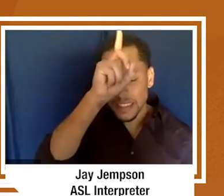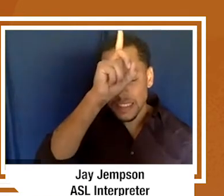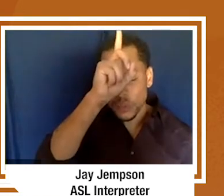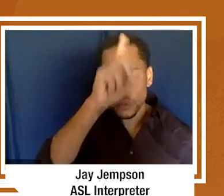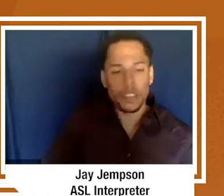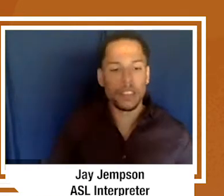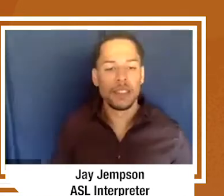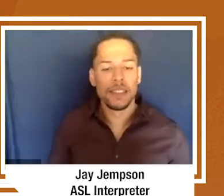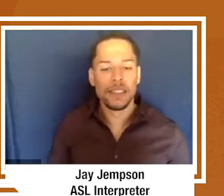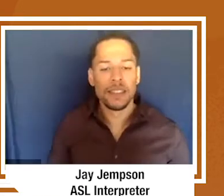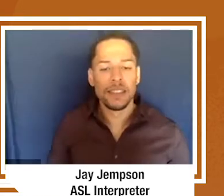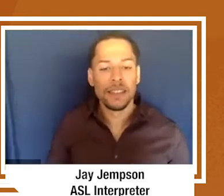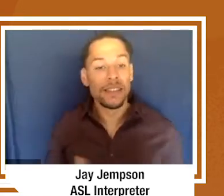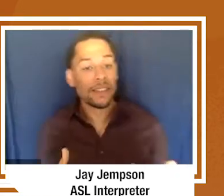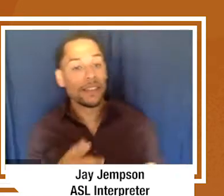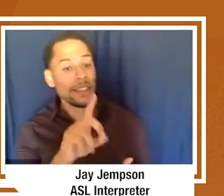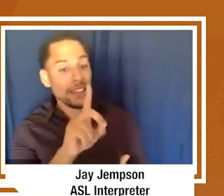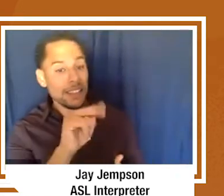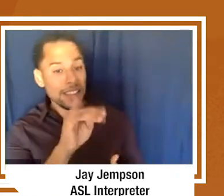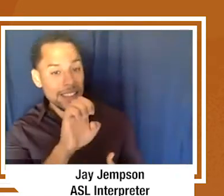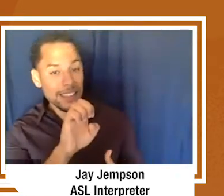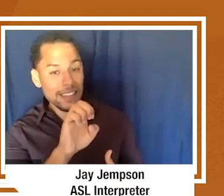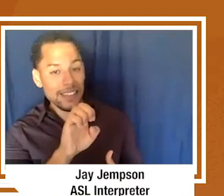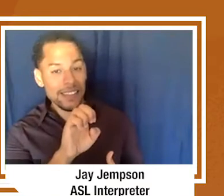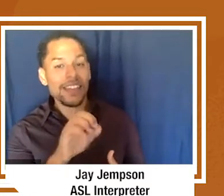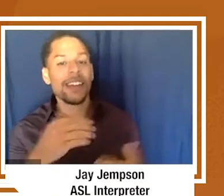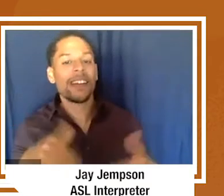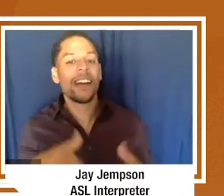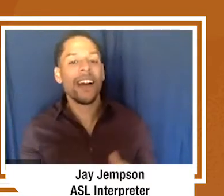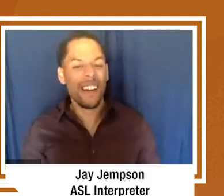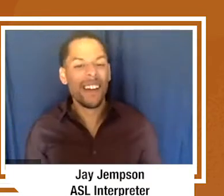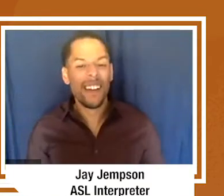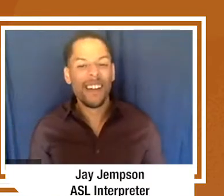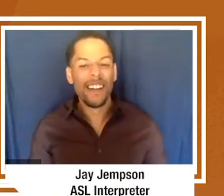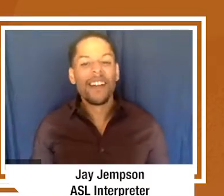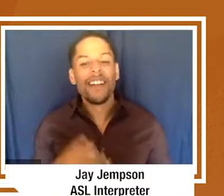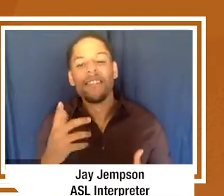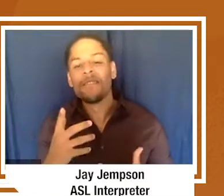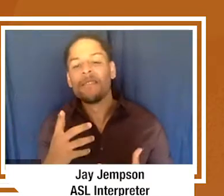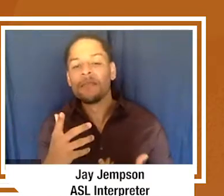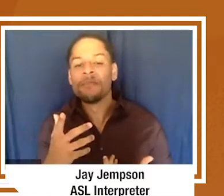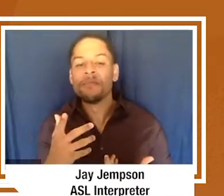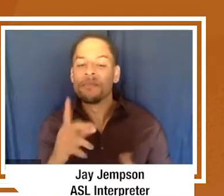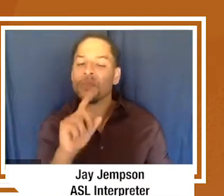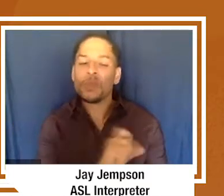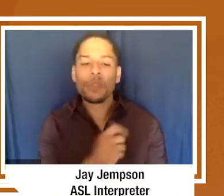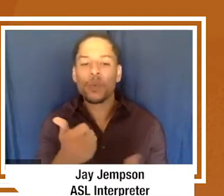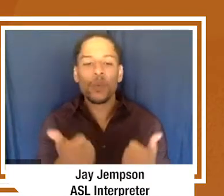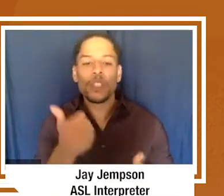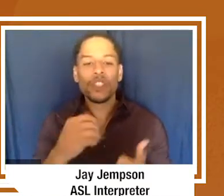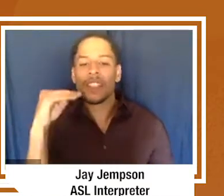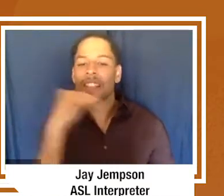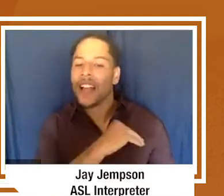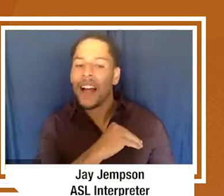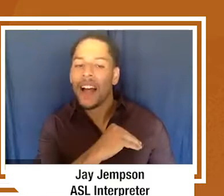Denise, would you like to share with them which one is the lie? The lie, 4 people got it right, that I have a dog named Charlie.